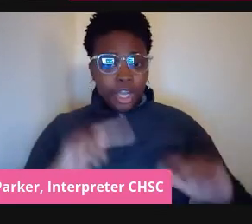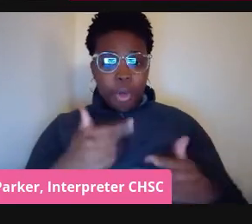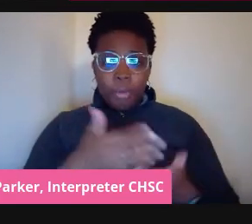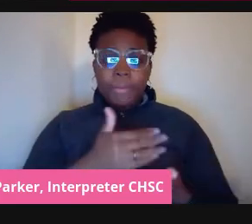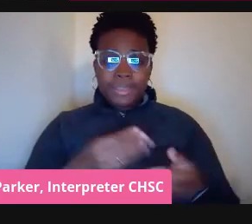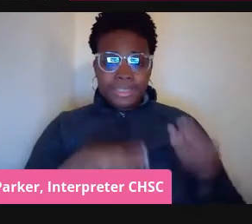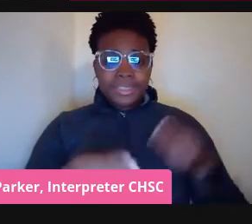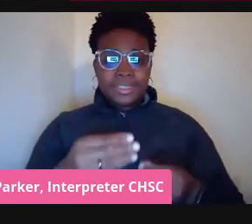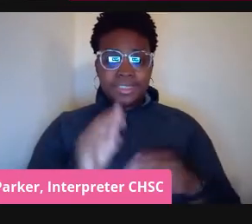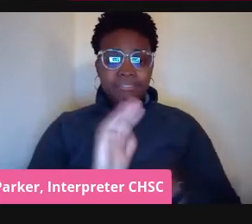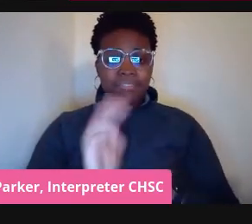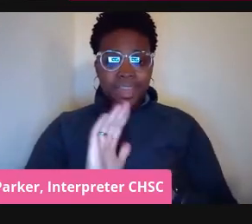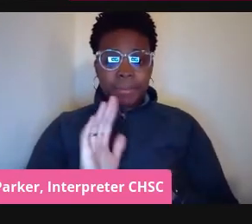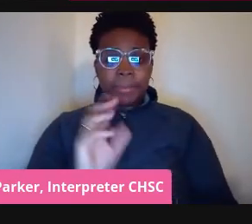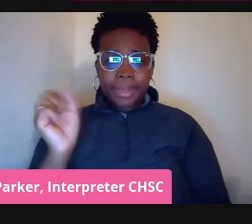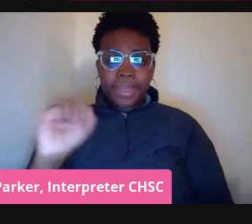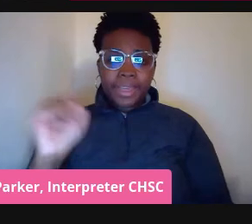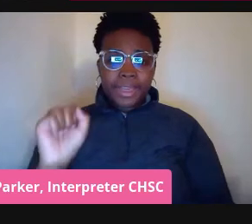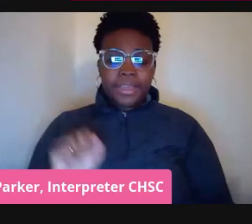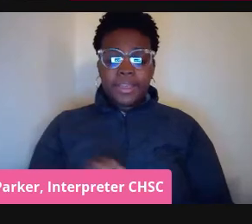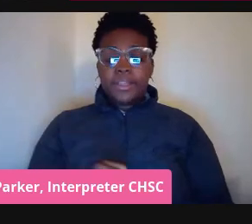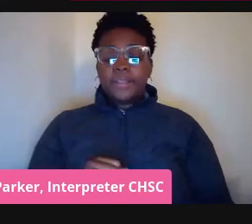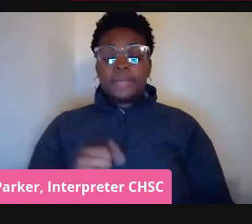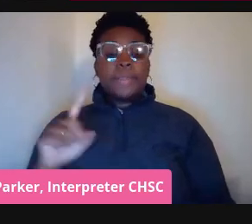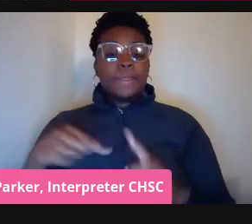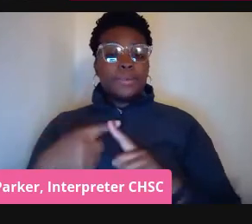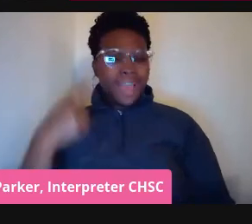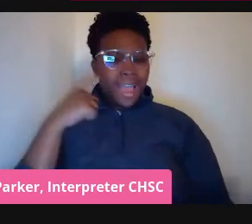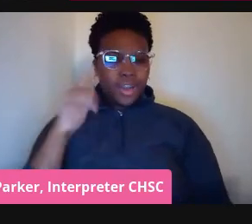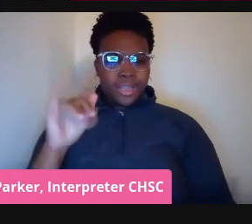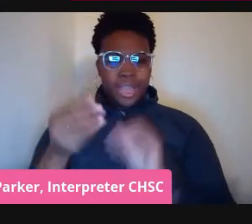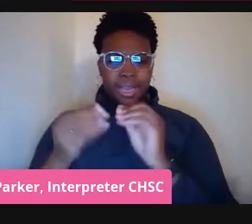Absolutely. You know, it's when I heard that number,